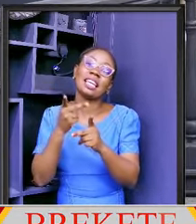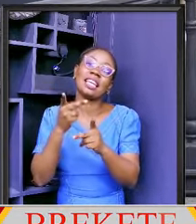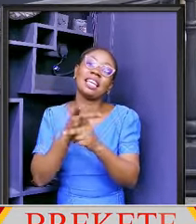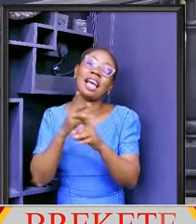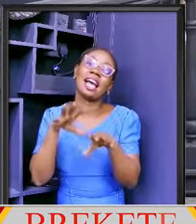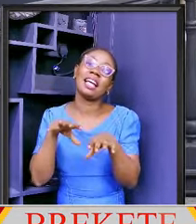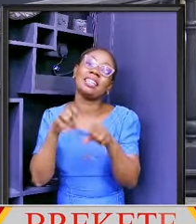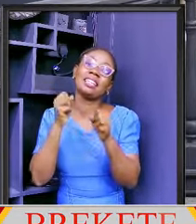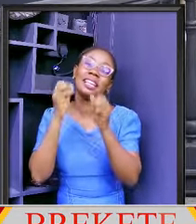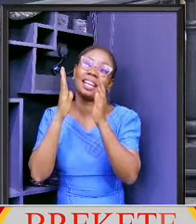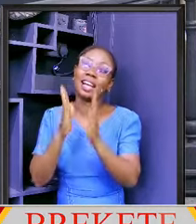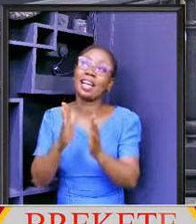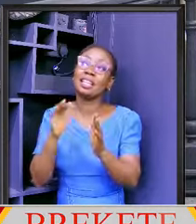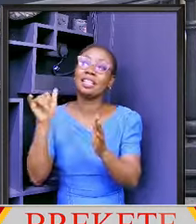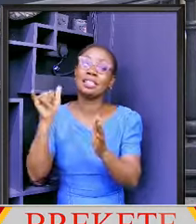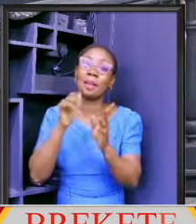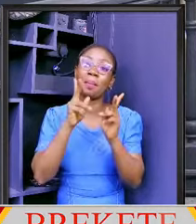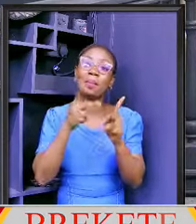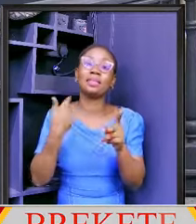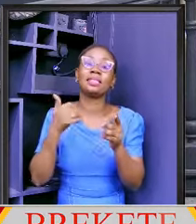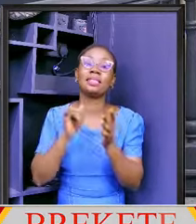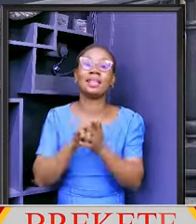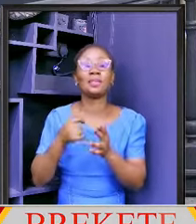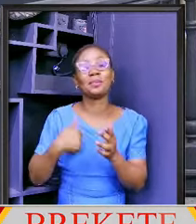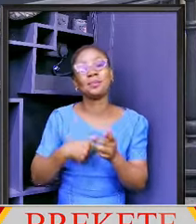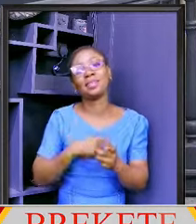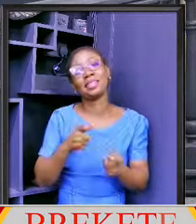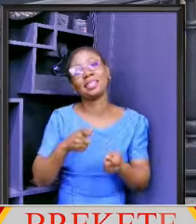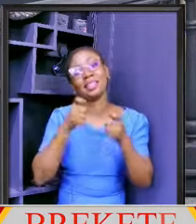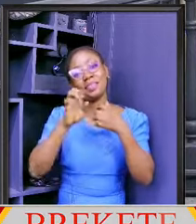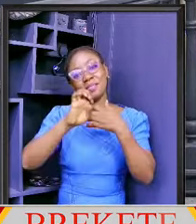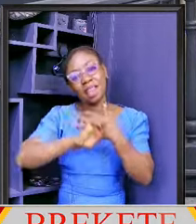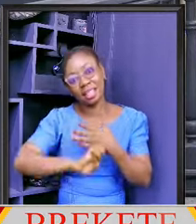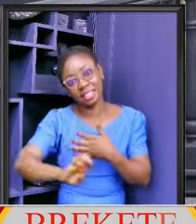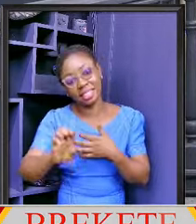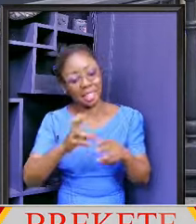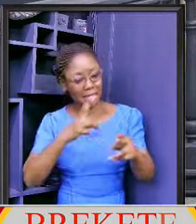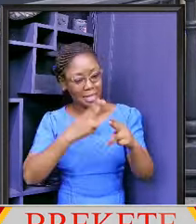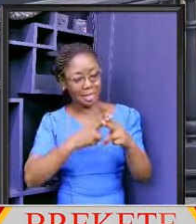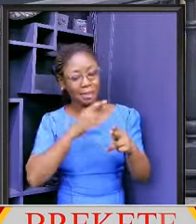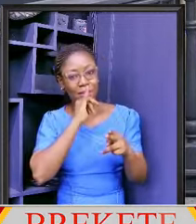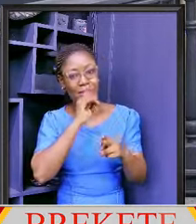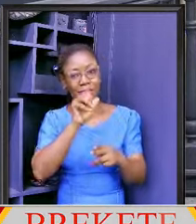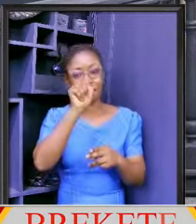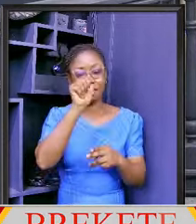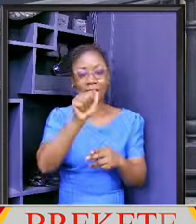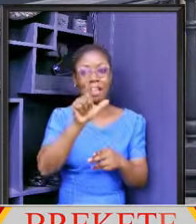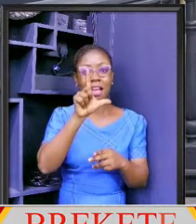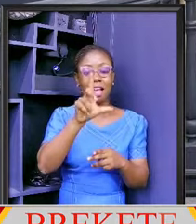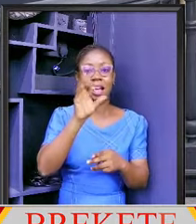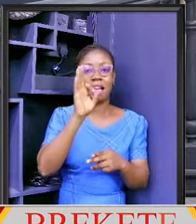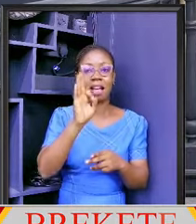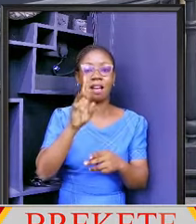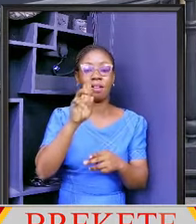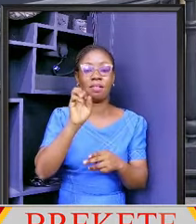person we would not give extension. Same person whom we gave that extension. And his name is Alfred Ofara from Port Harcourt.